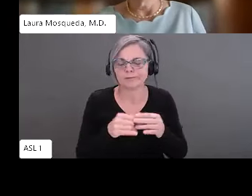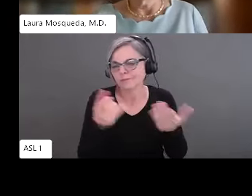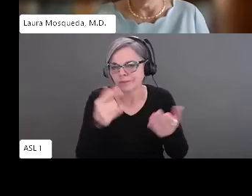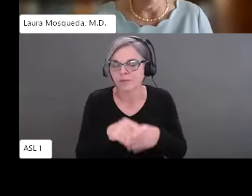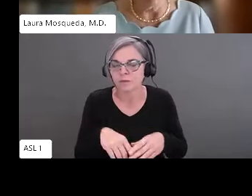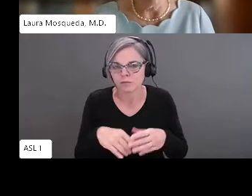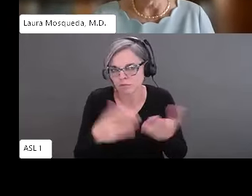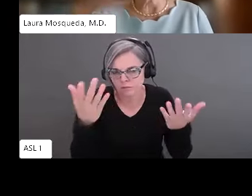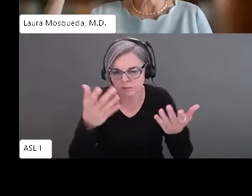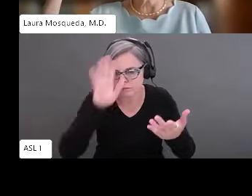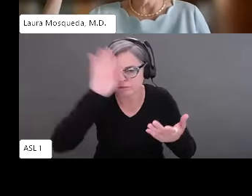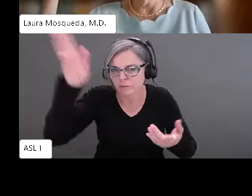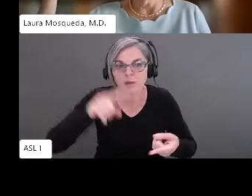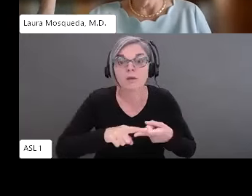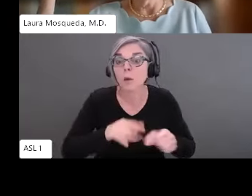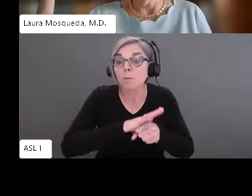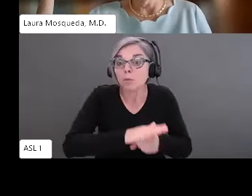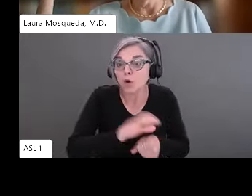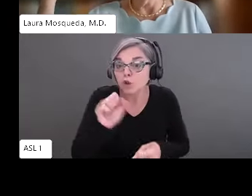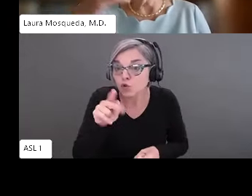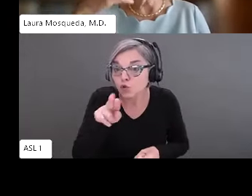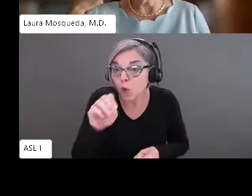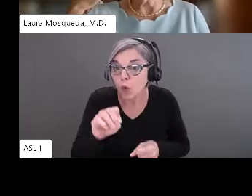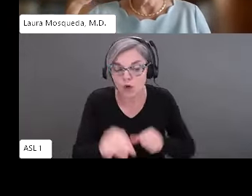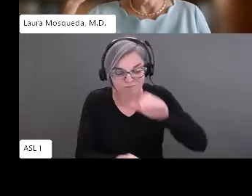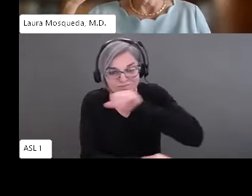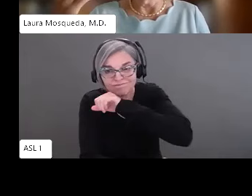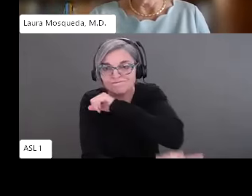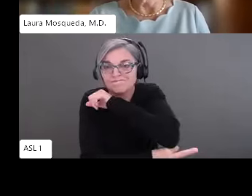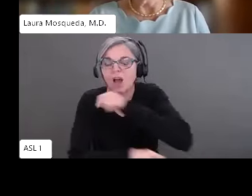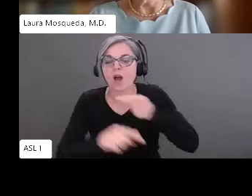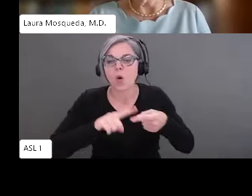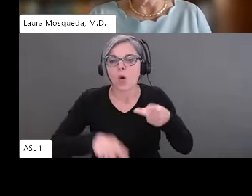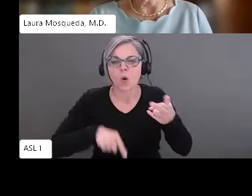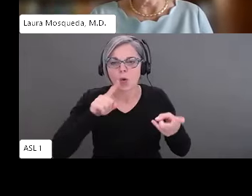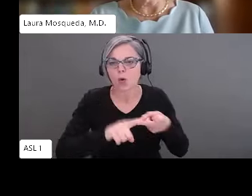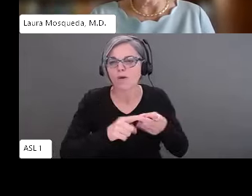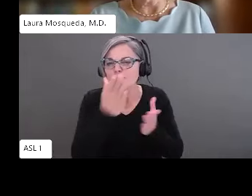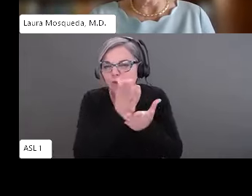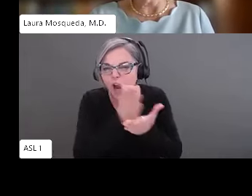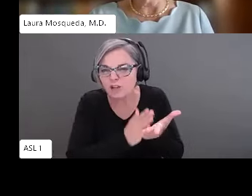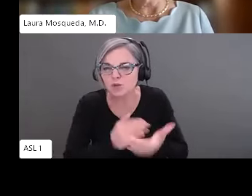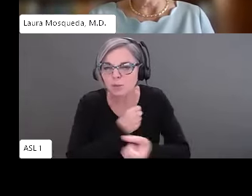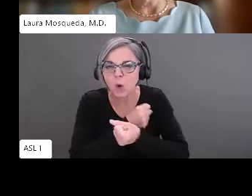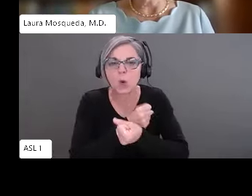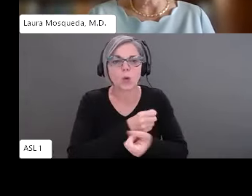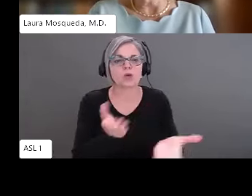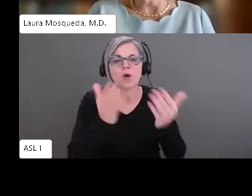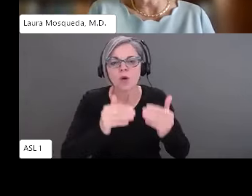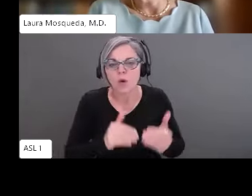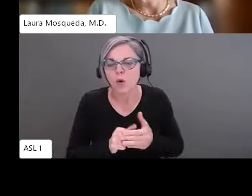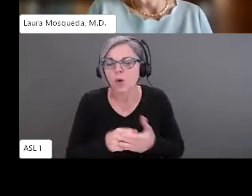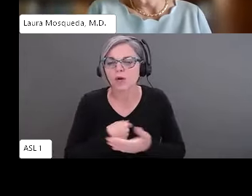old. Bruise, they're old. I hear that all the time, and it's a really big problem